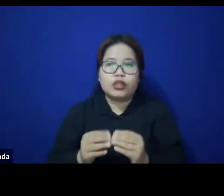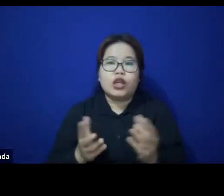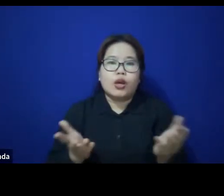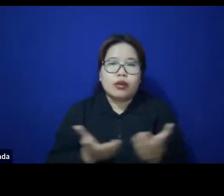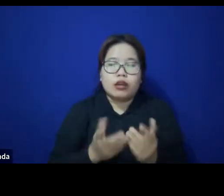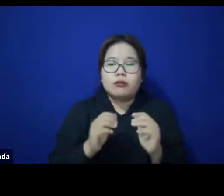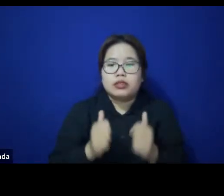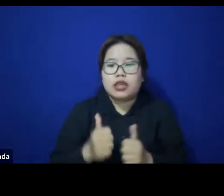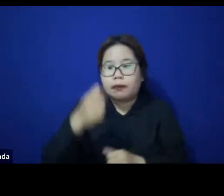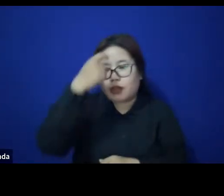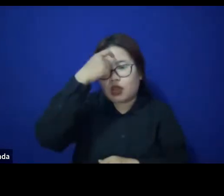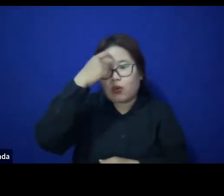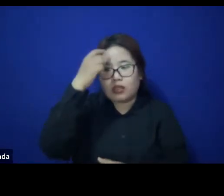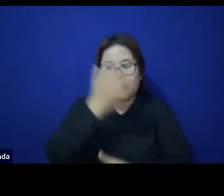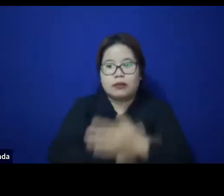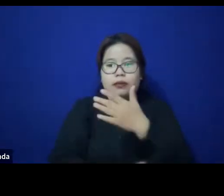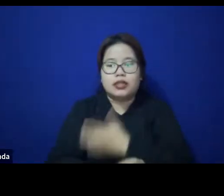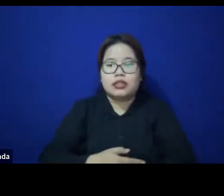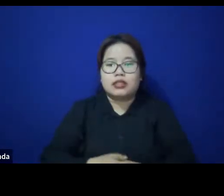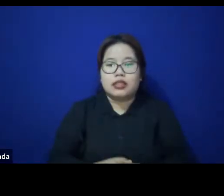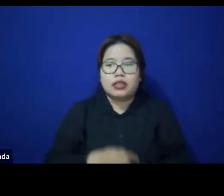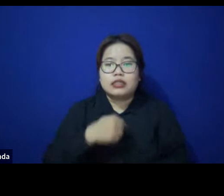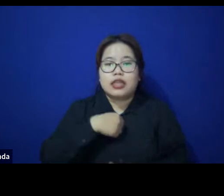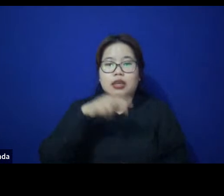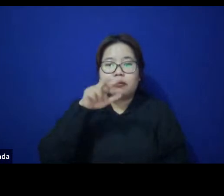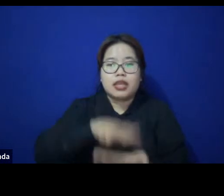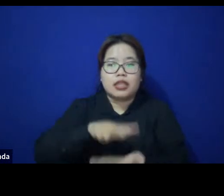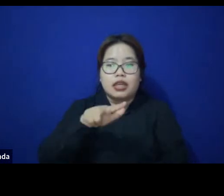story, because again, this person